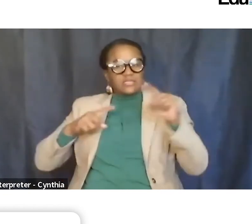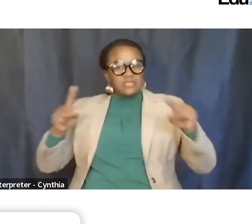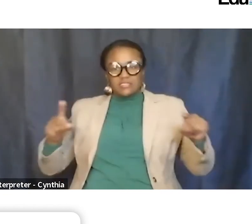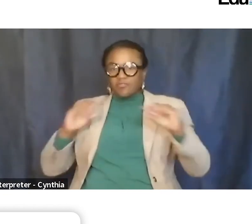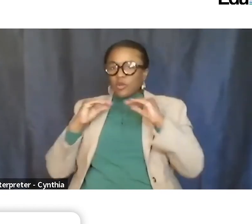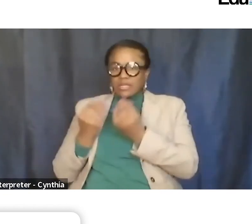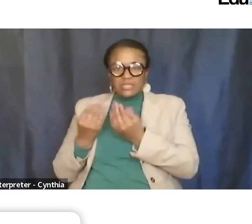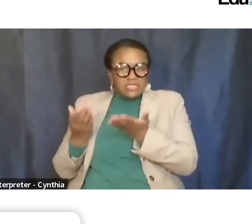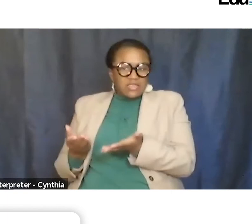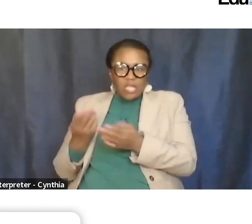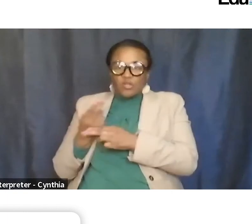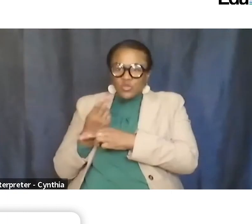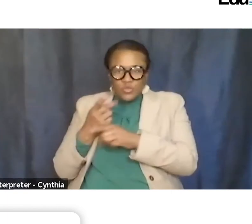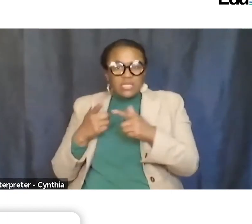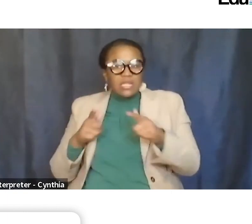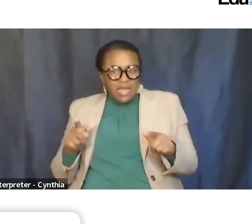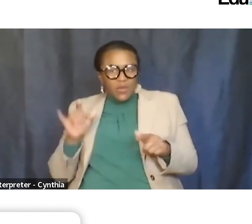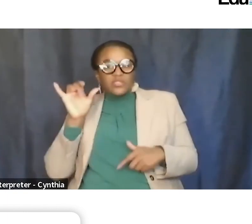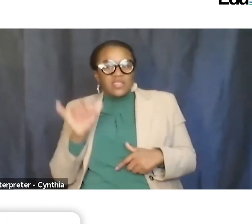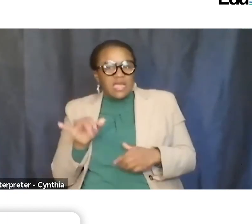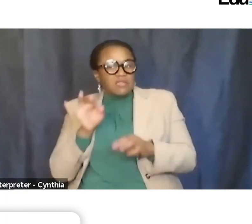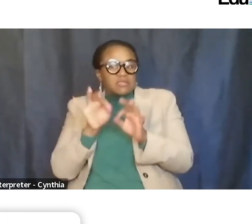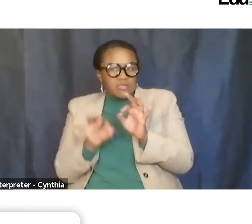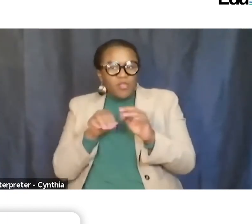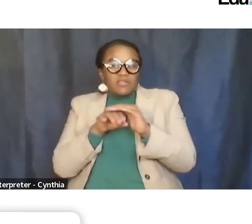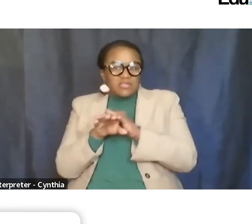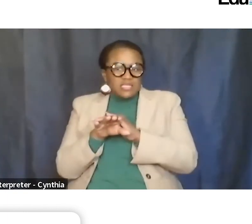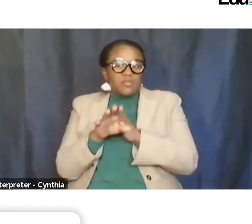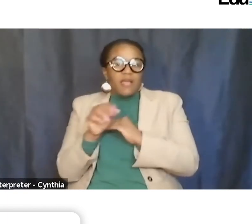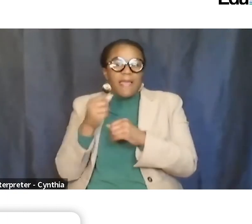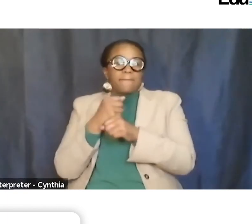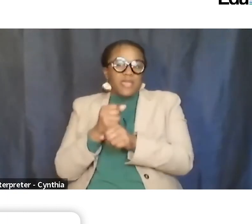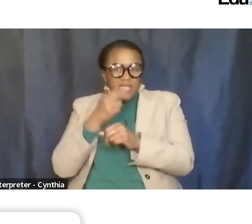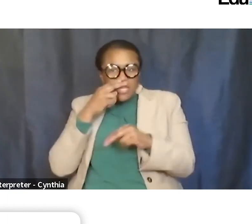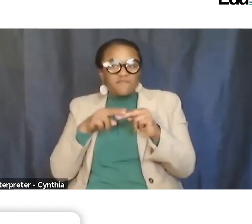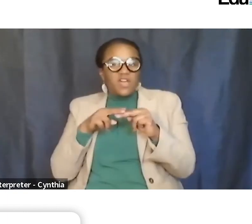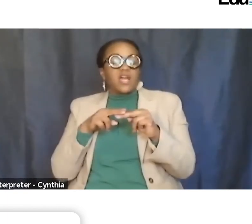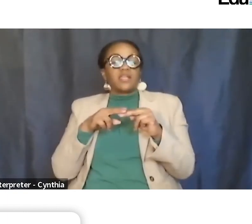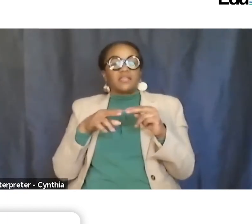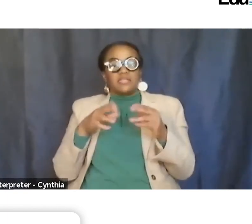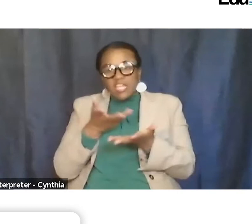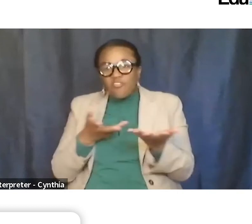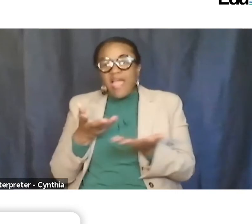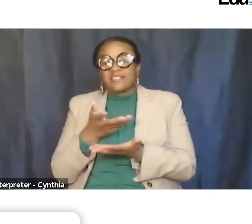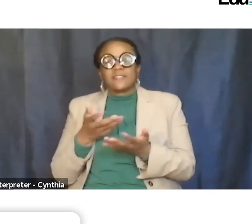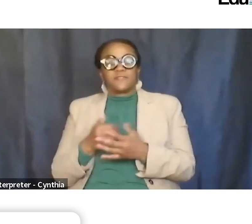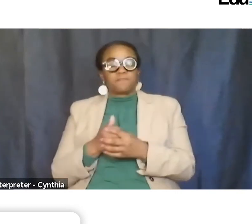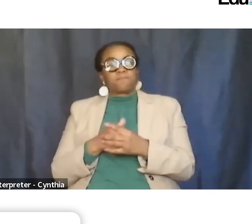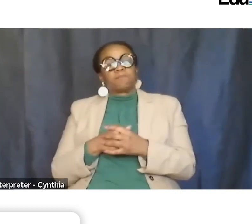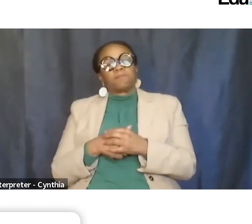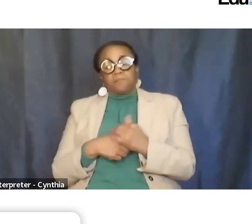organizations that exist that are using language that are simple and accessible and making it fun and interactive.